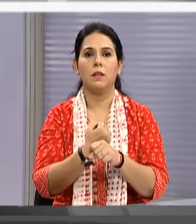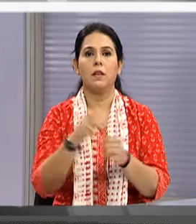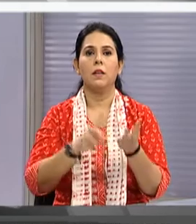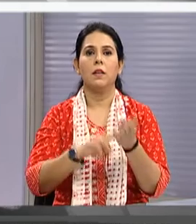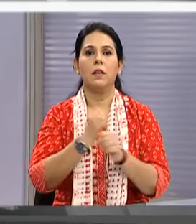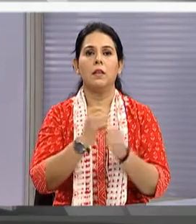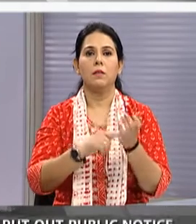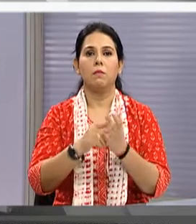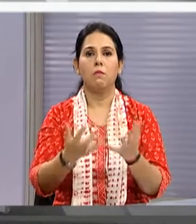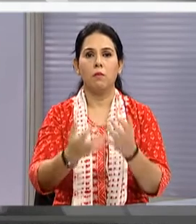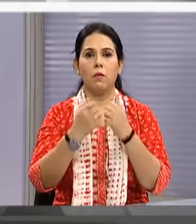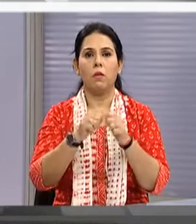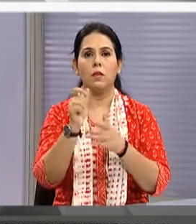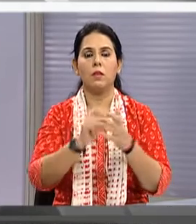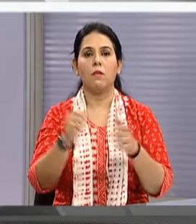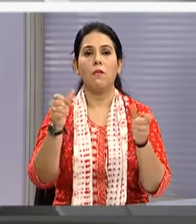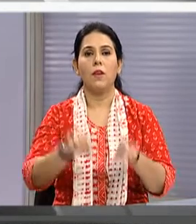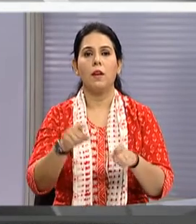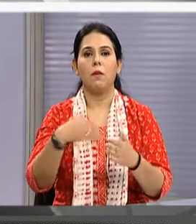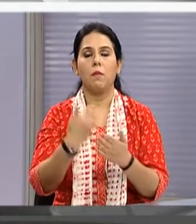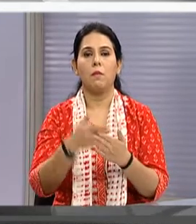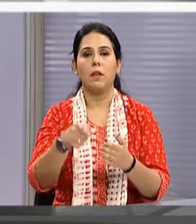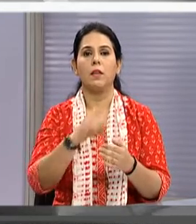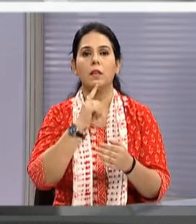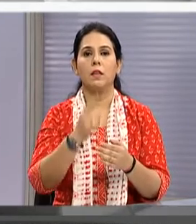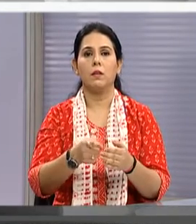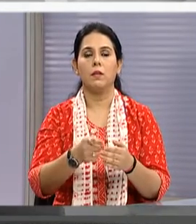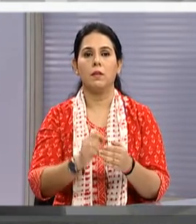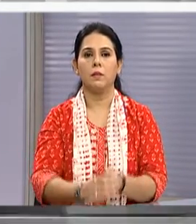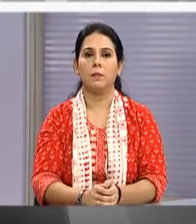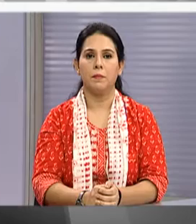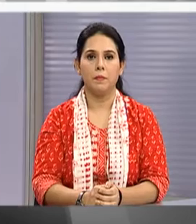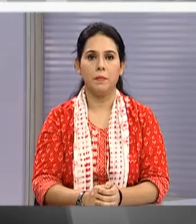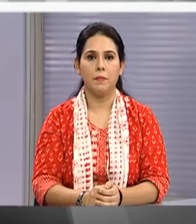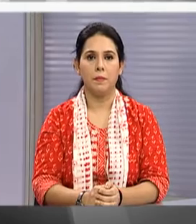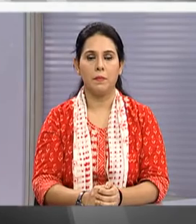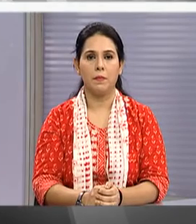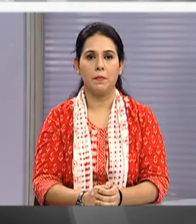The tribunal also pulled up the authorities for failing to implement its order.